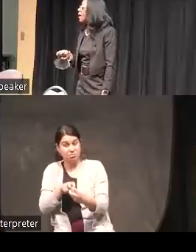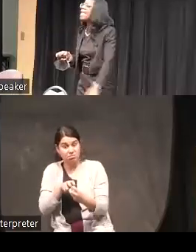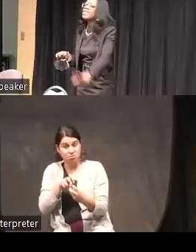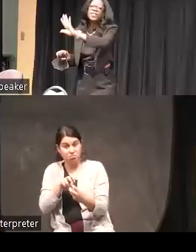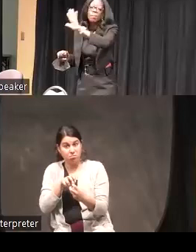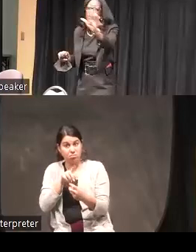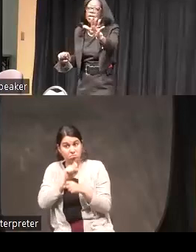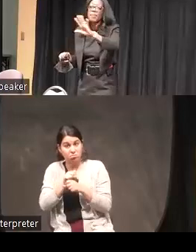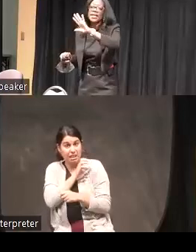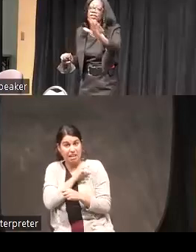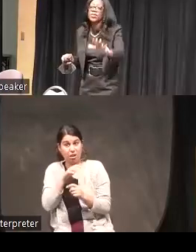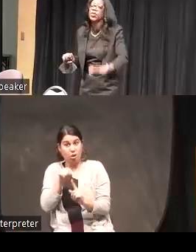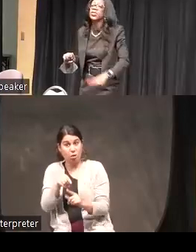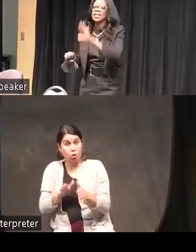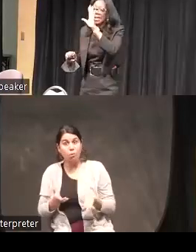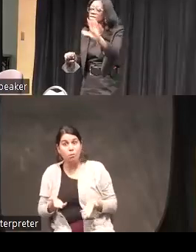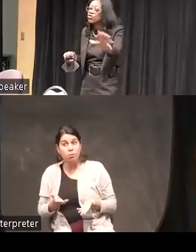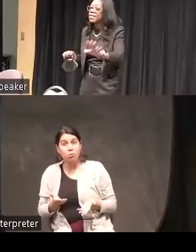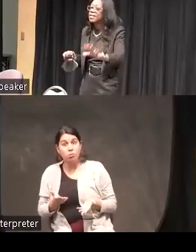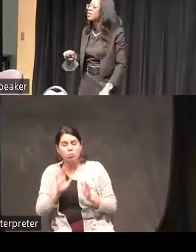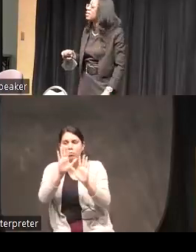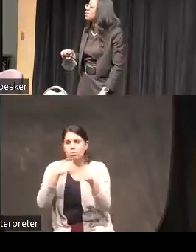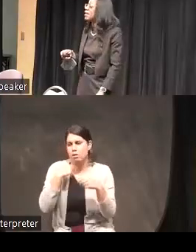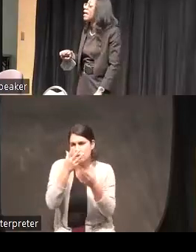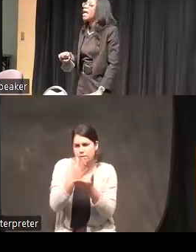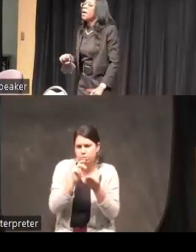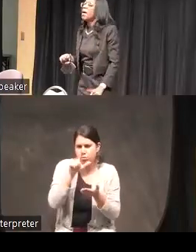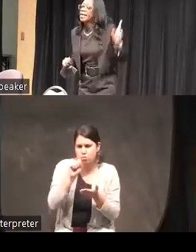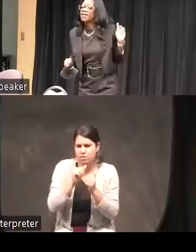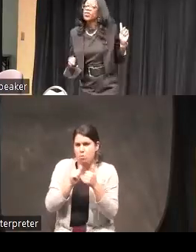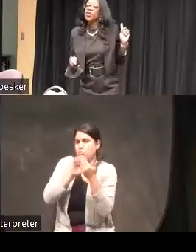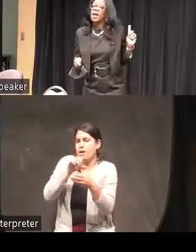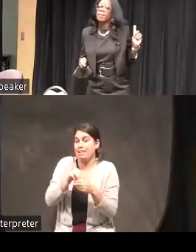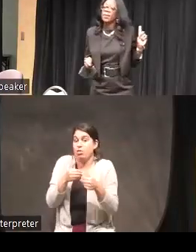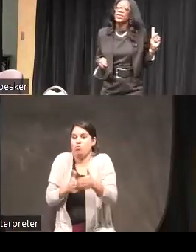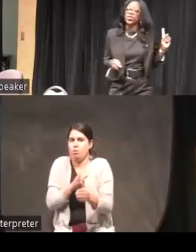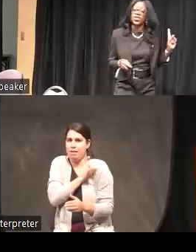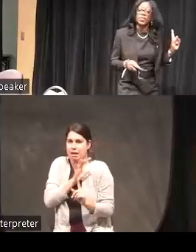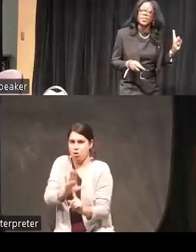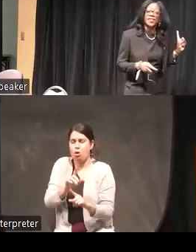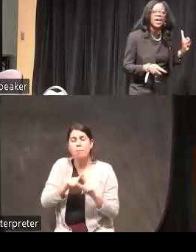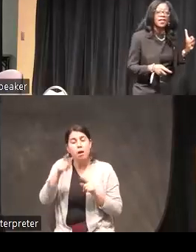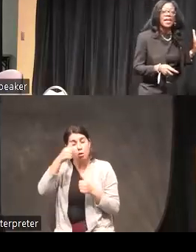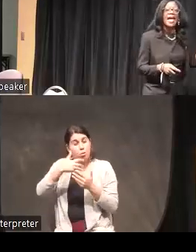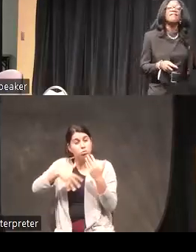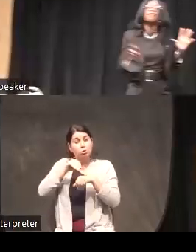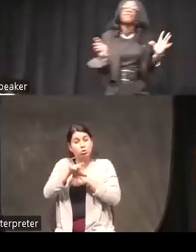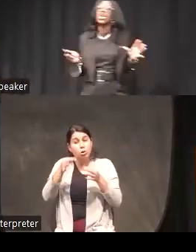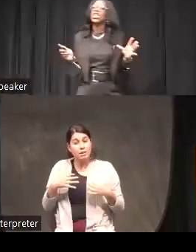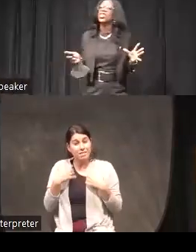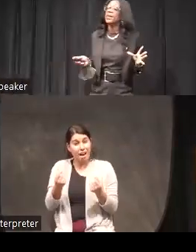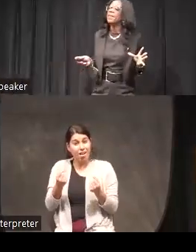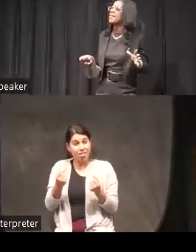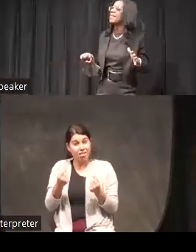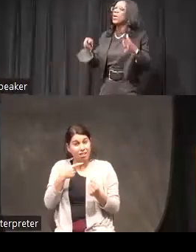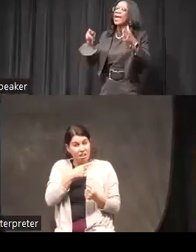setting. I think it's important. I'm going to give you some tools to address it in your clinical setting. But if you remember, the social determinants of health have a far